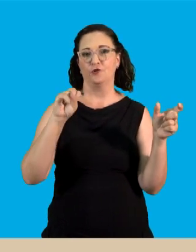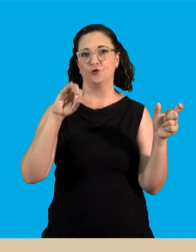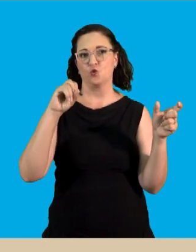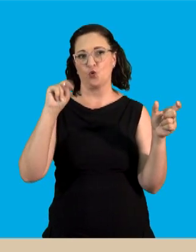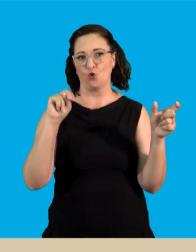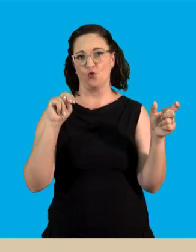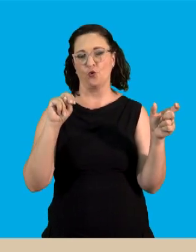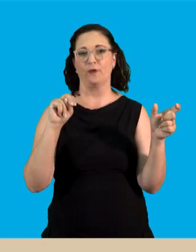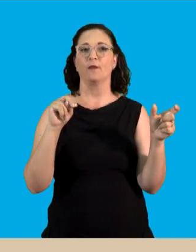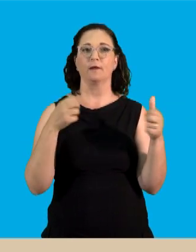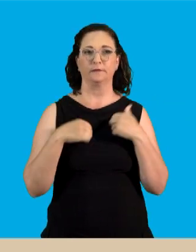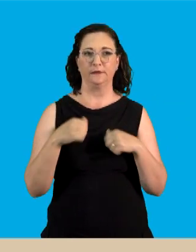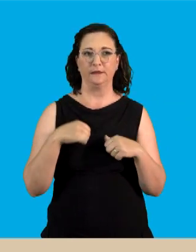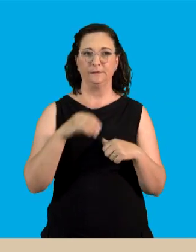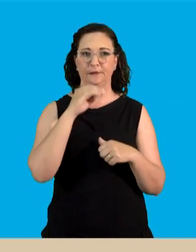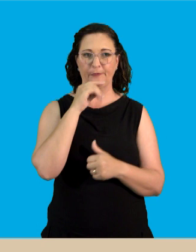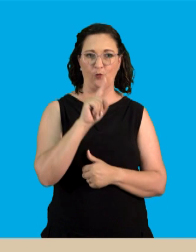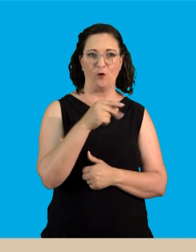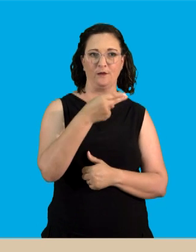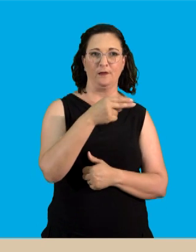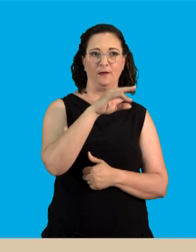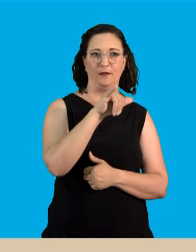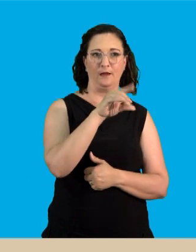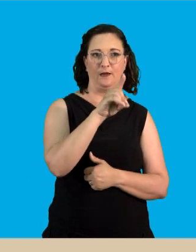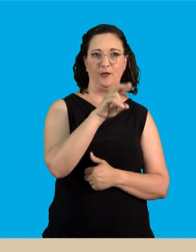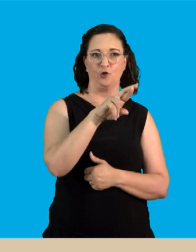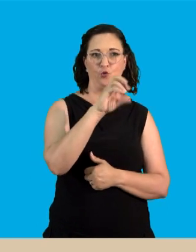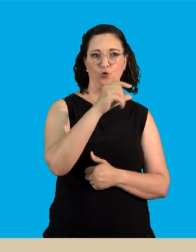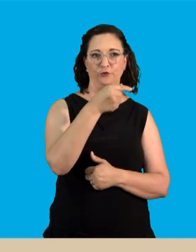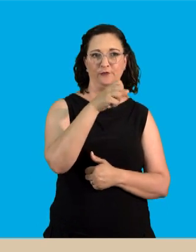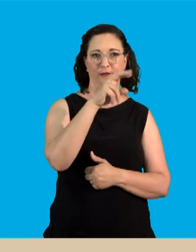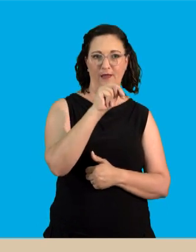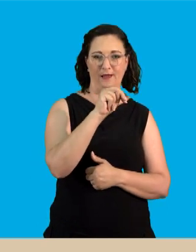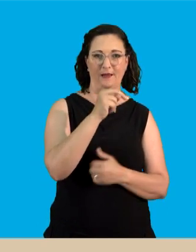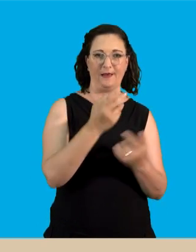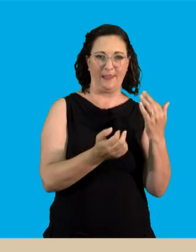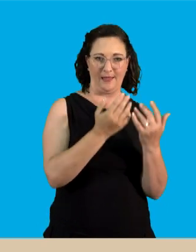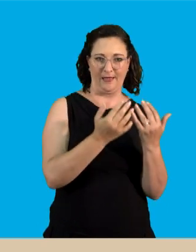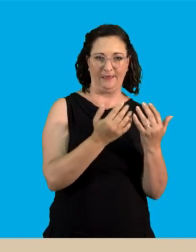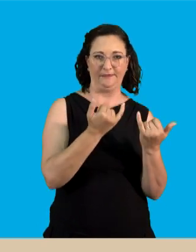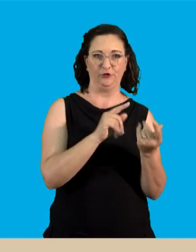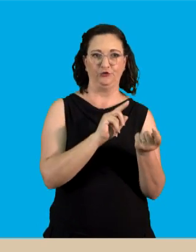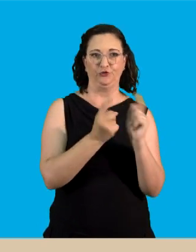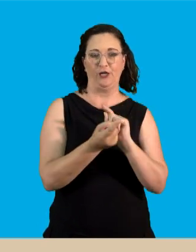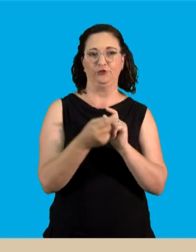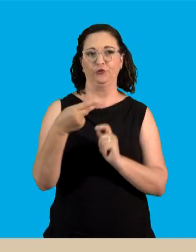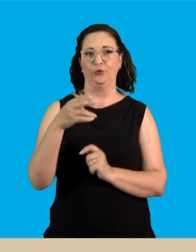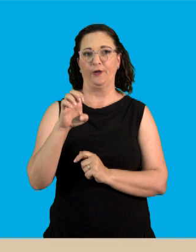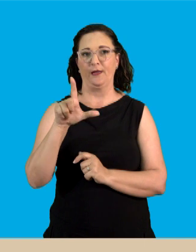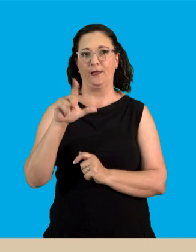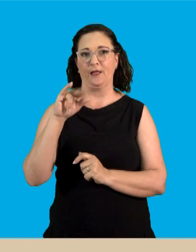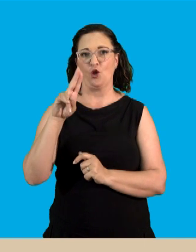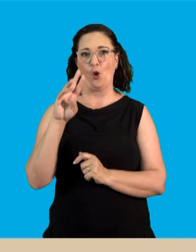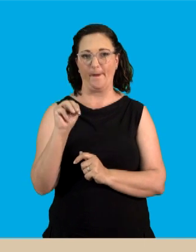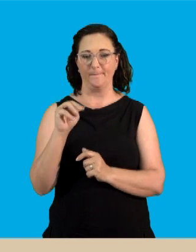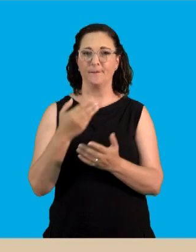of reaction in which hydrogen gas is converted to helium gas to produce heat and light